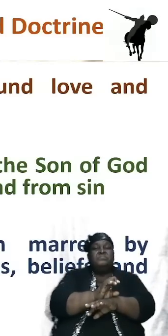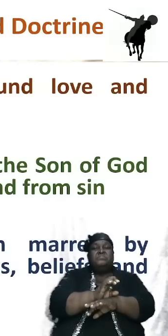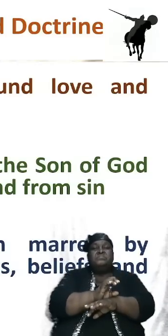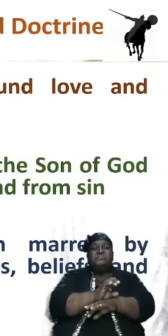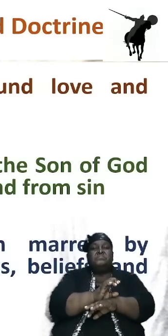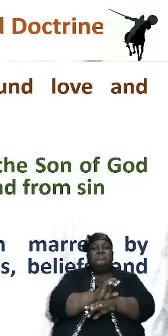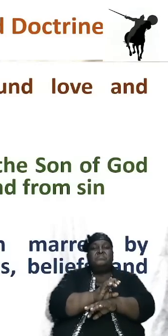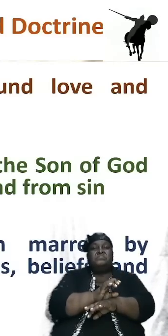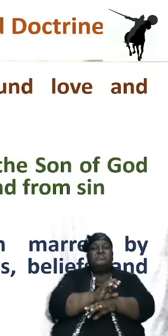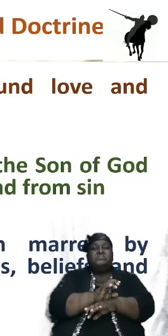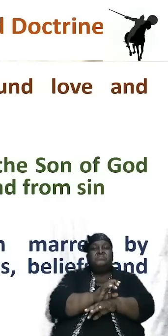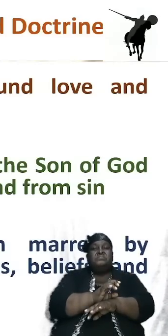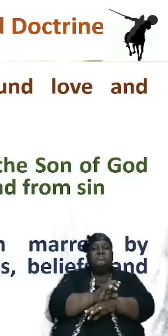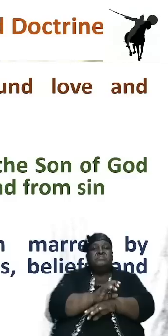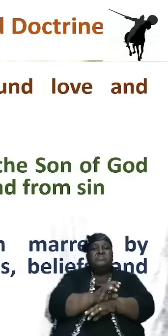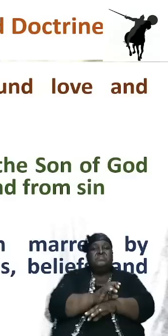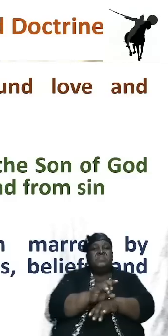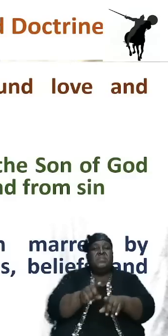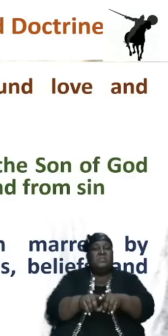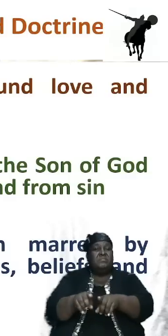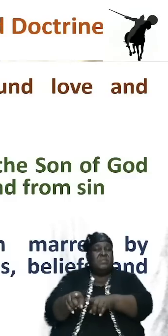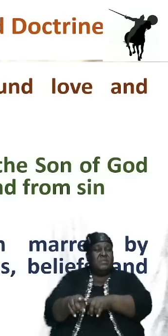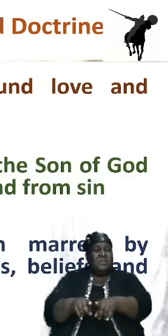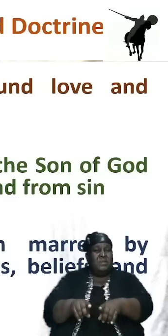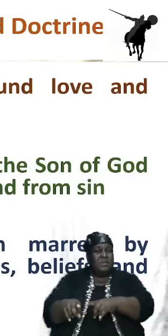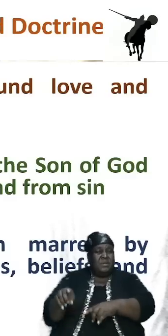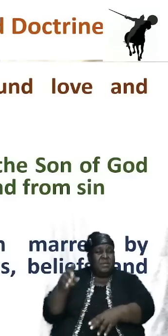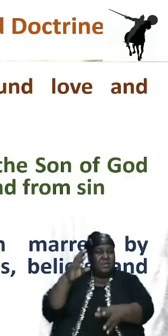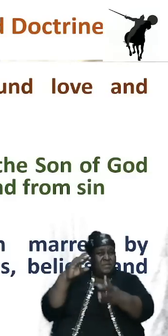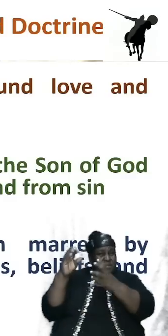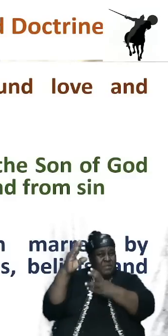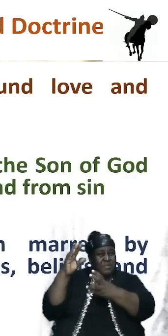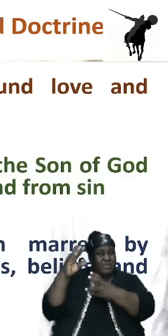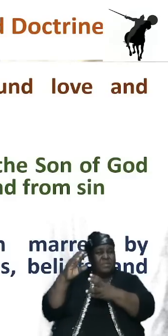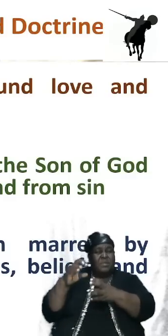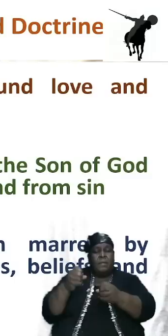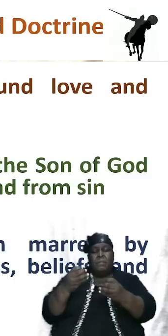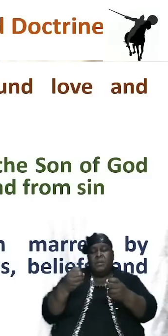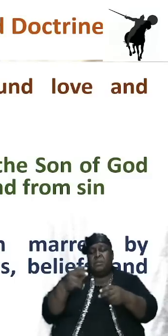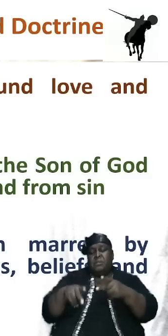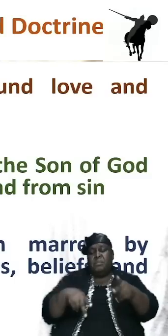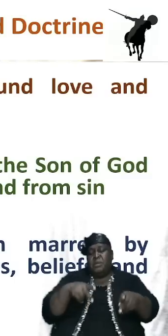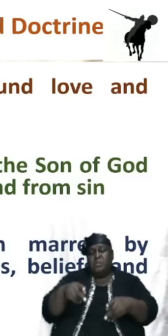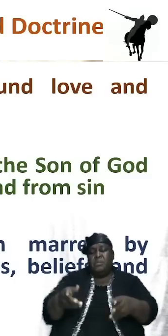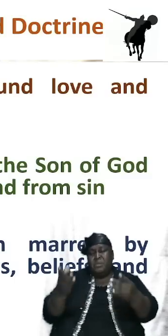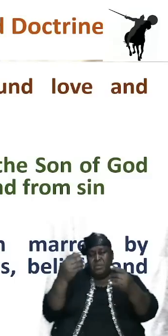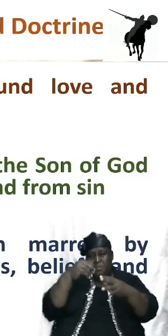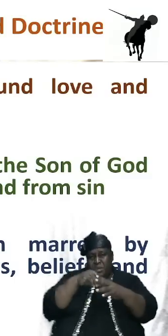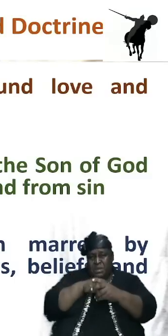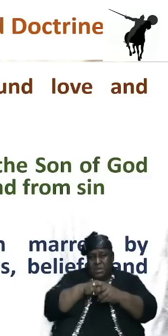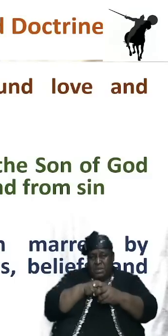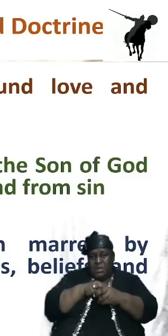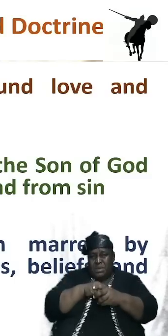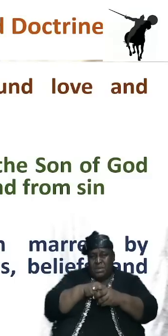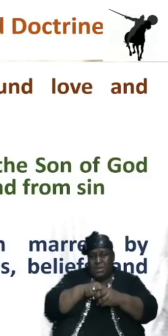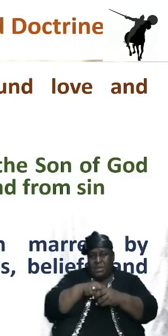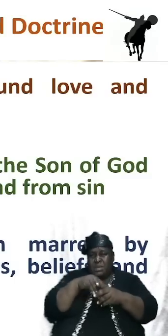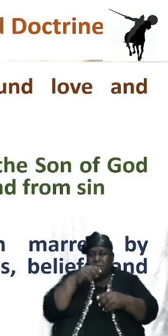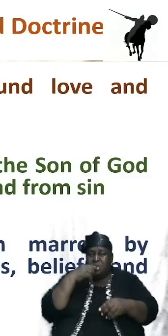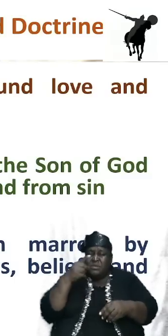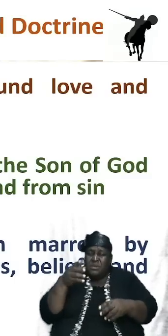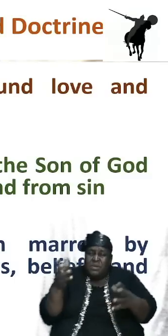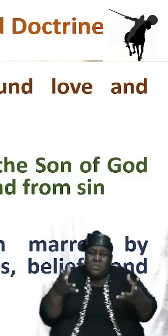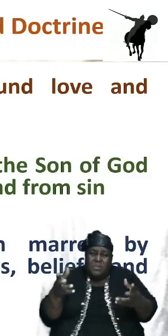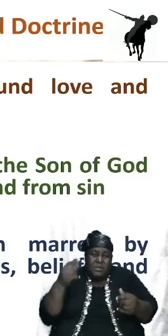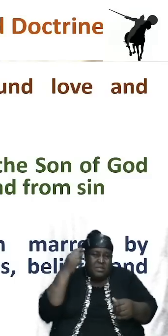by controversies. You know, there are many people who have come in and they have injected what they think